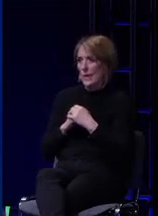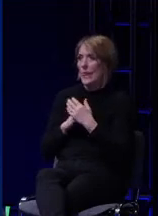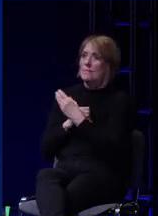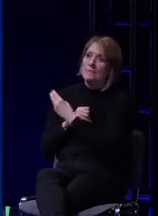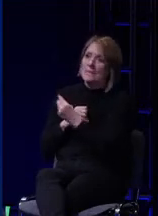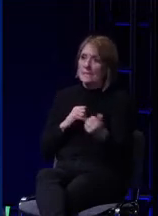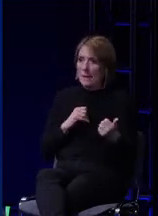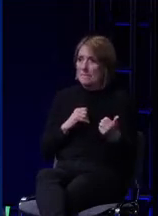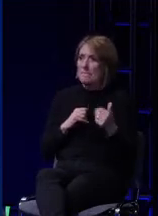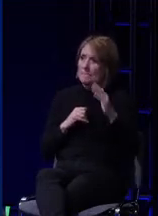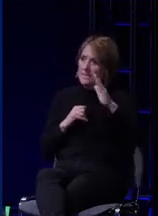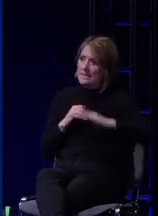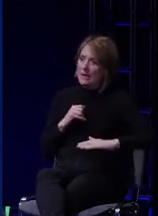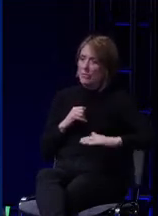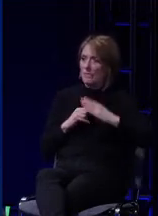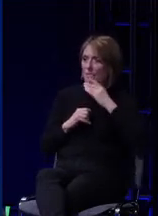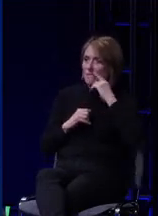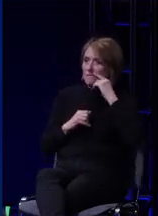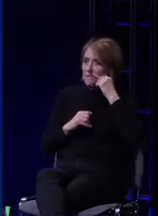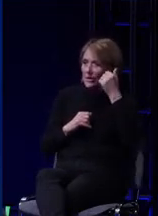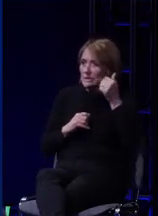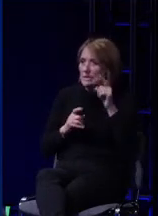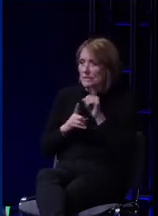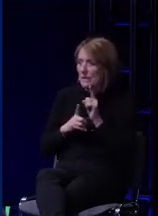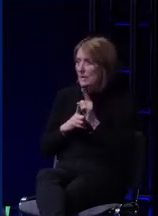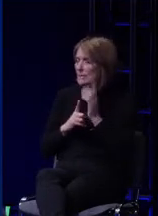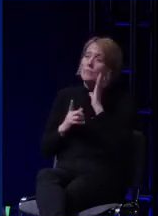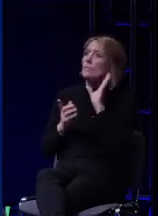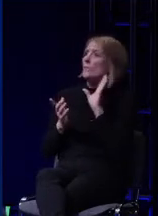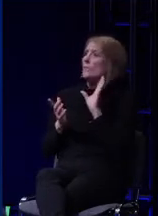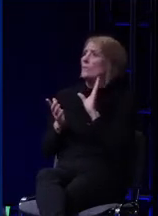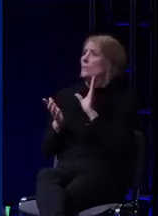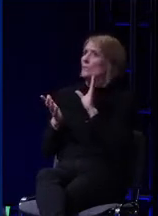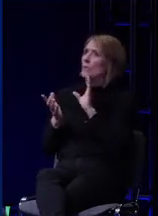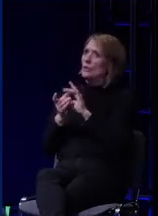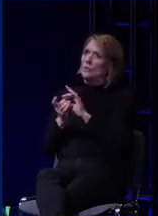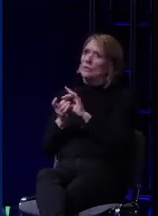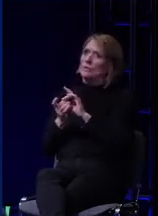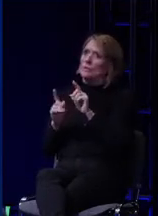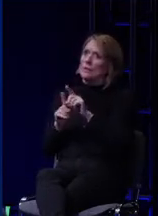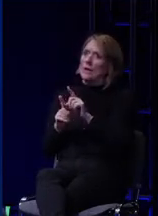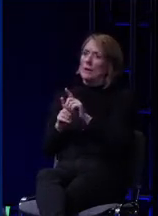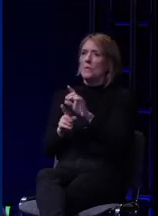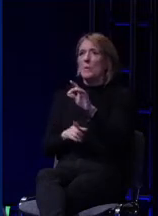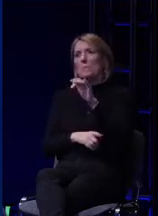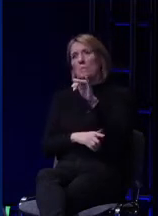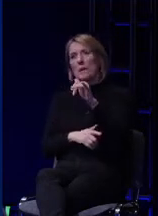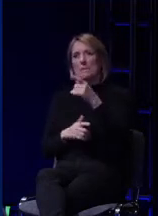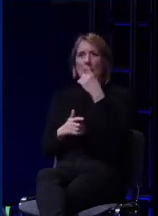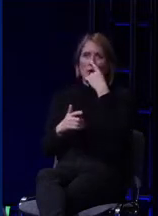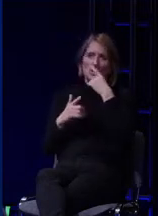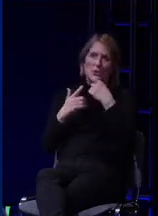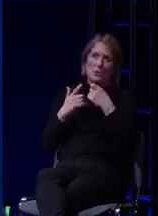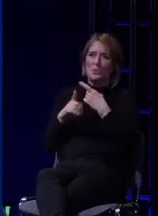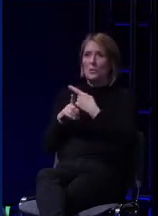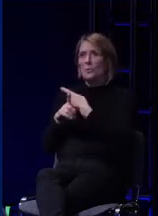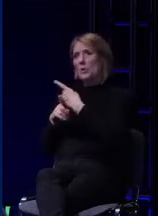France, the exteriors. And again, when I joined, it was possibly gonna like, oh, maybe we'll do like a week in